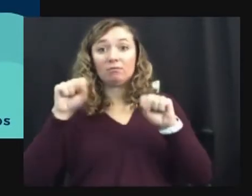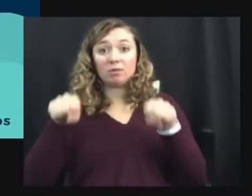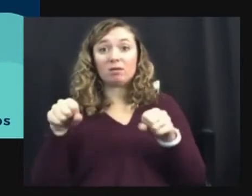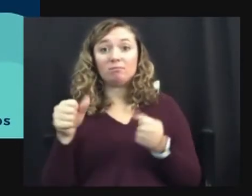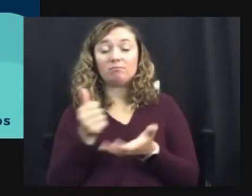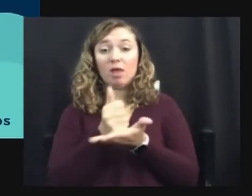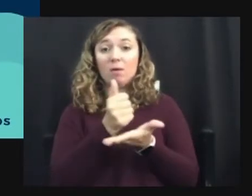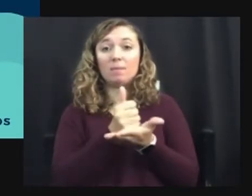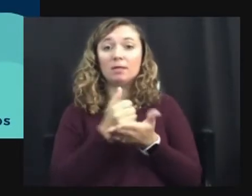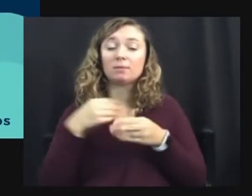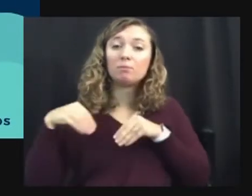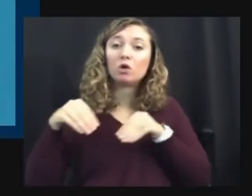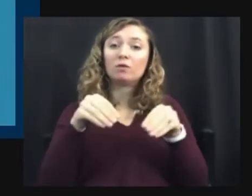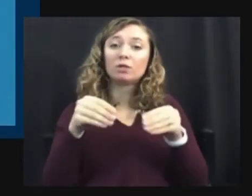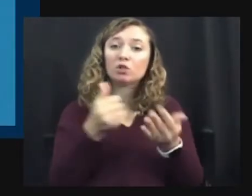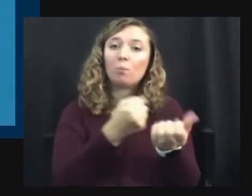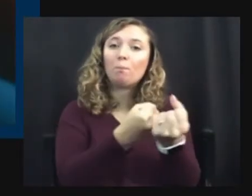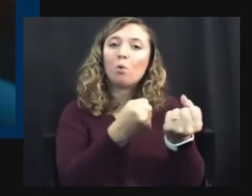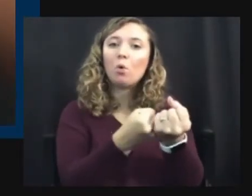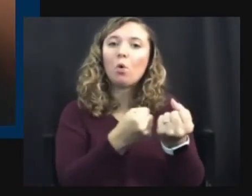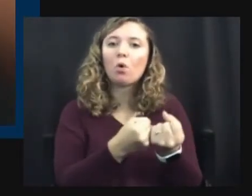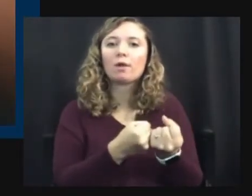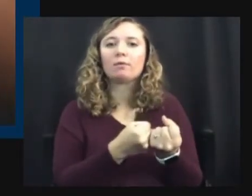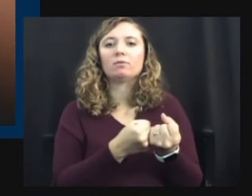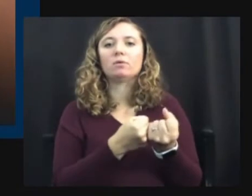Yes. And so we're going to talk about like